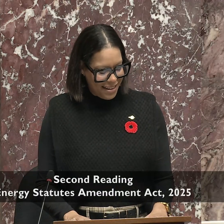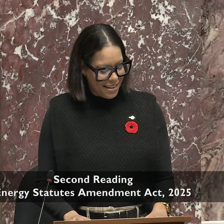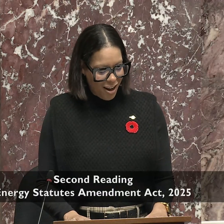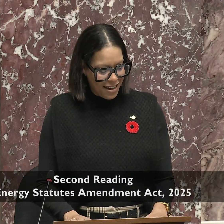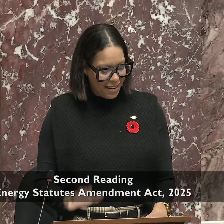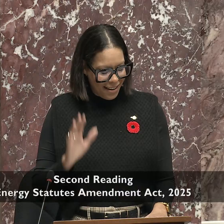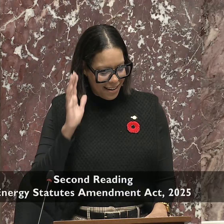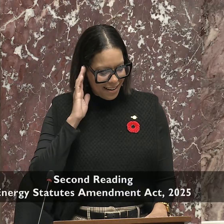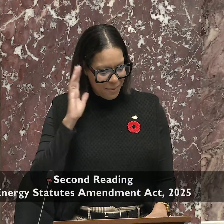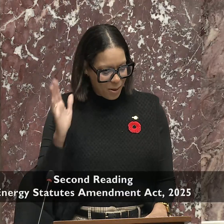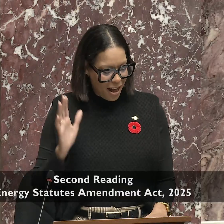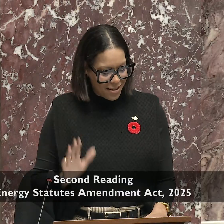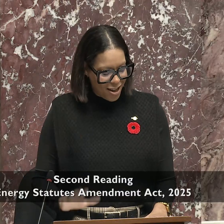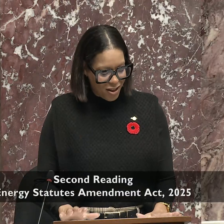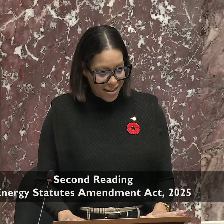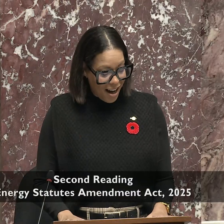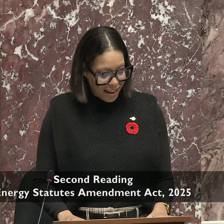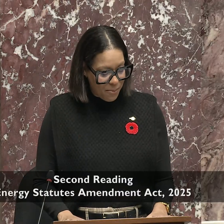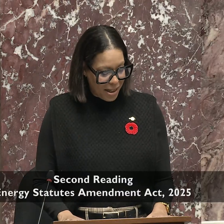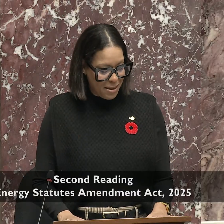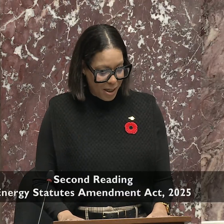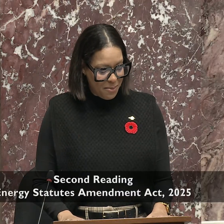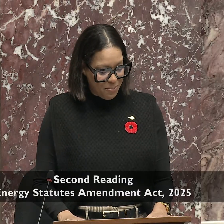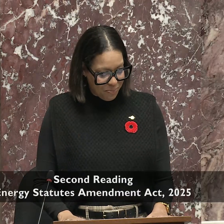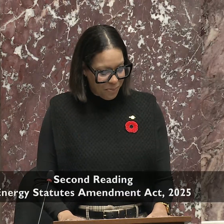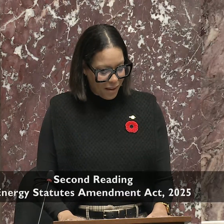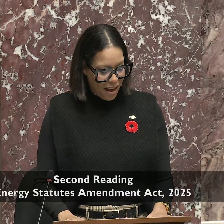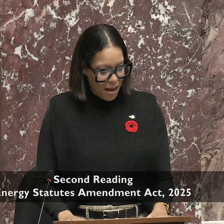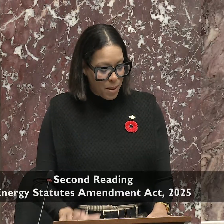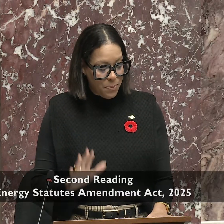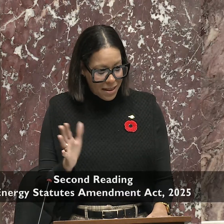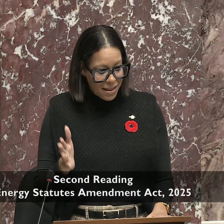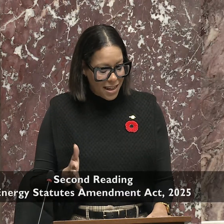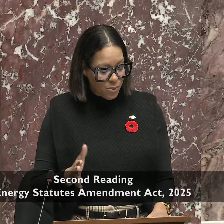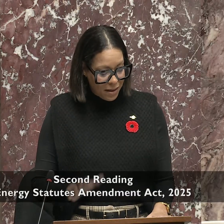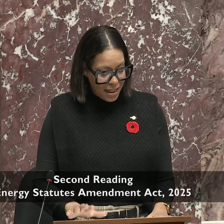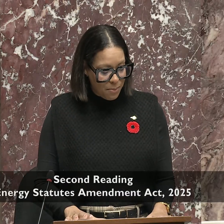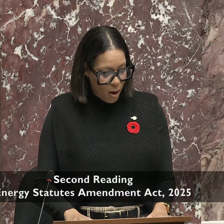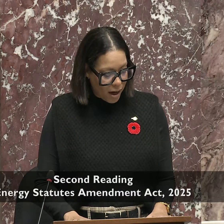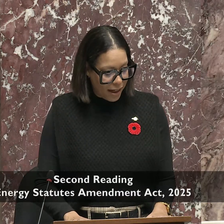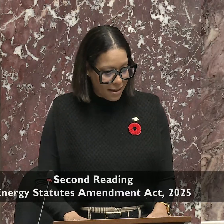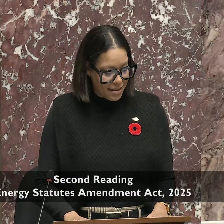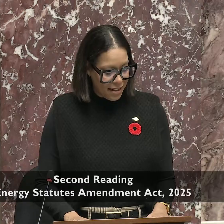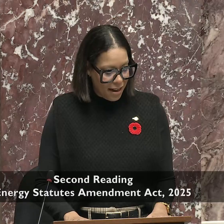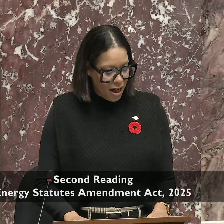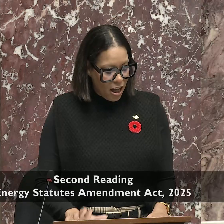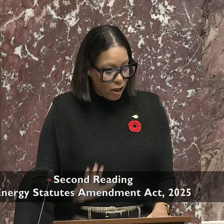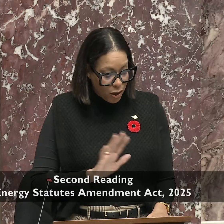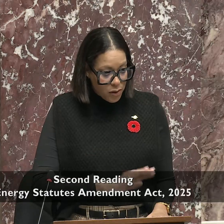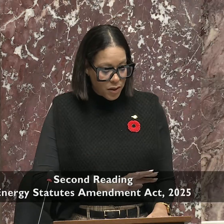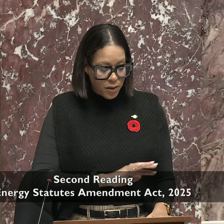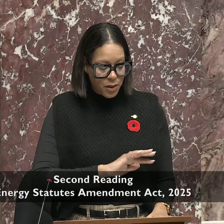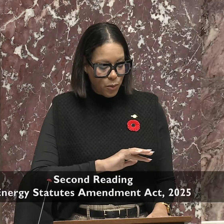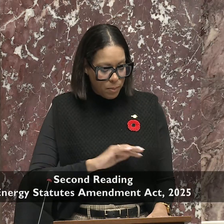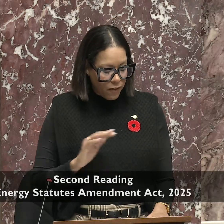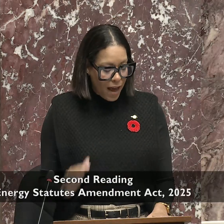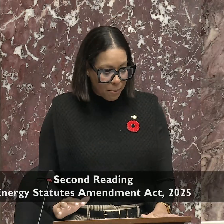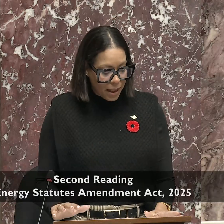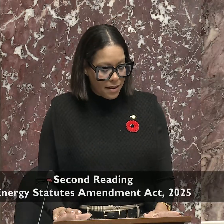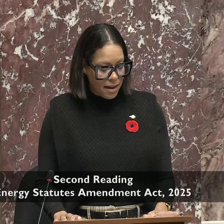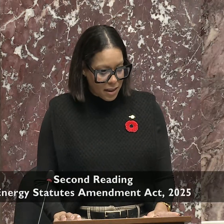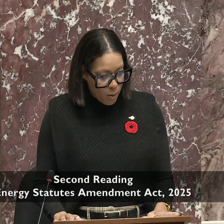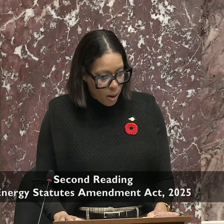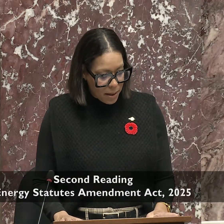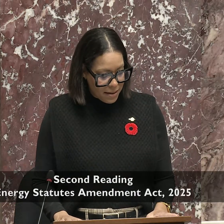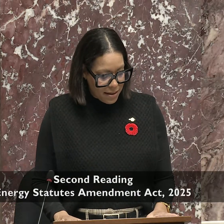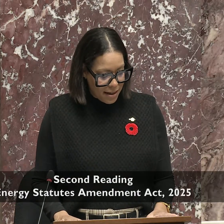It is not, the pronunciation is not coming to me. But businesses with deep pockets, losers would be